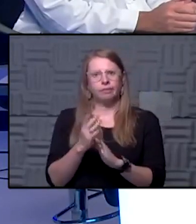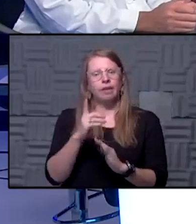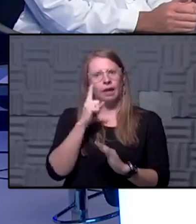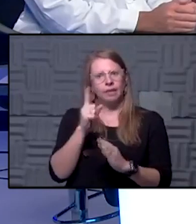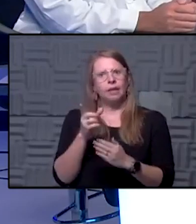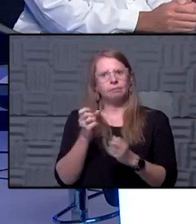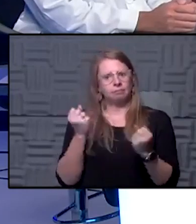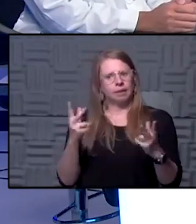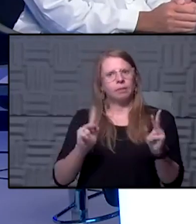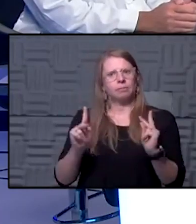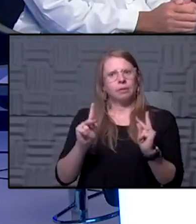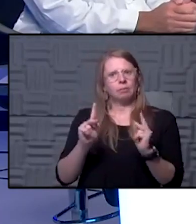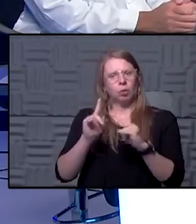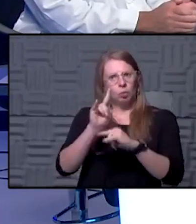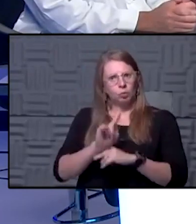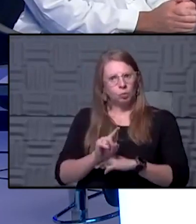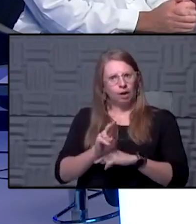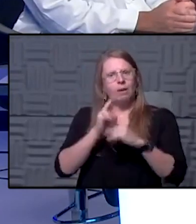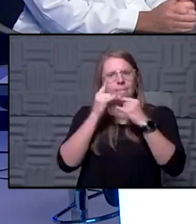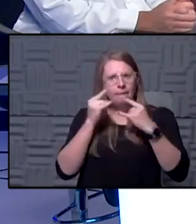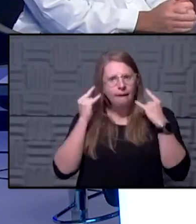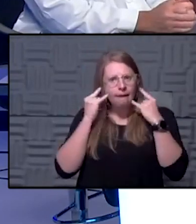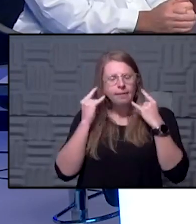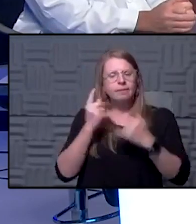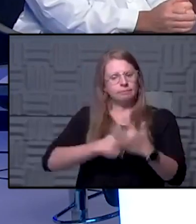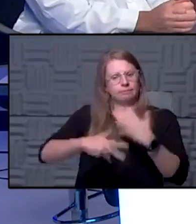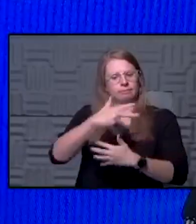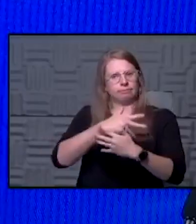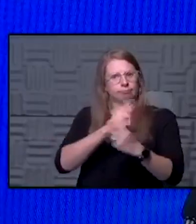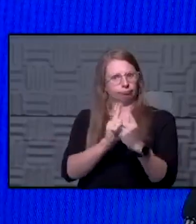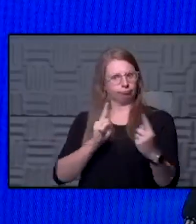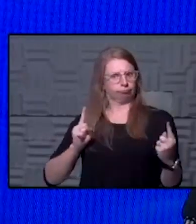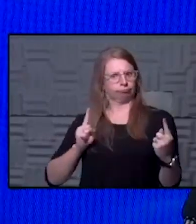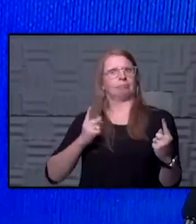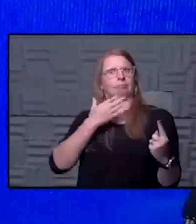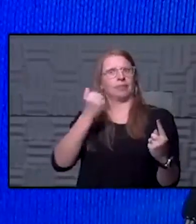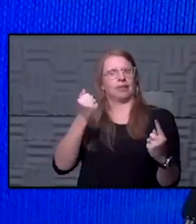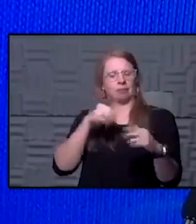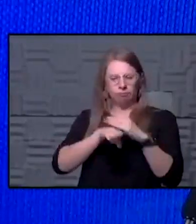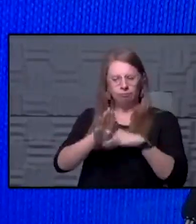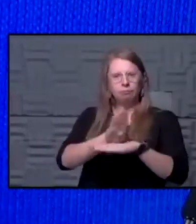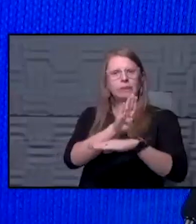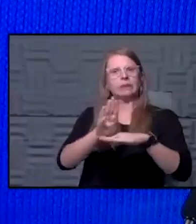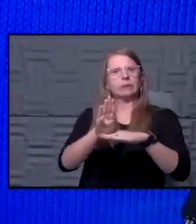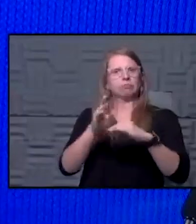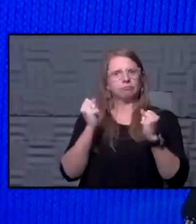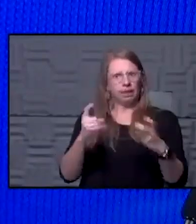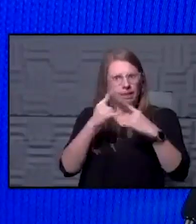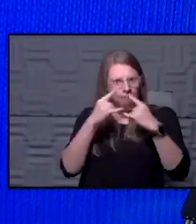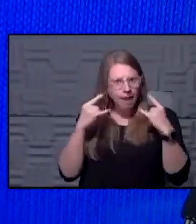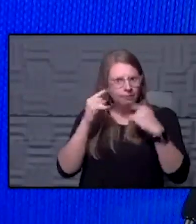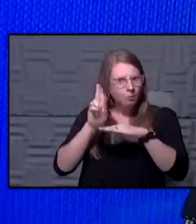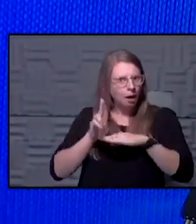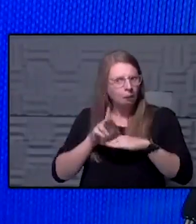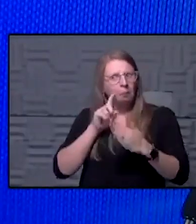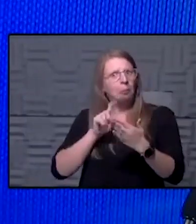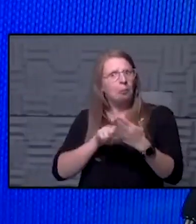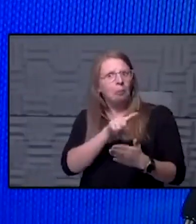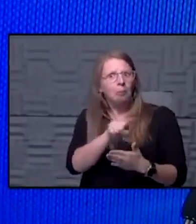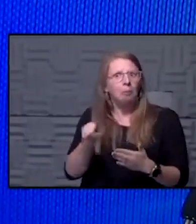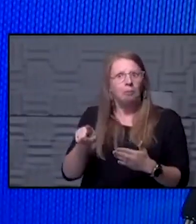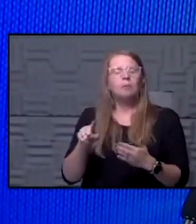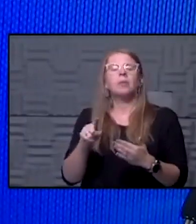people are wearing masks and doing better around infection control. Yeah. You go into businesses and there are a lot of masks on. We'll see